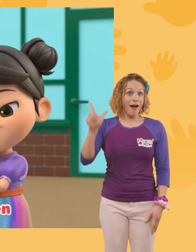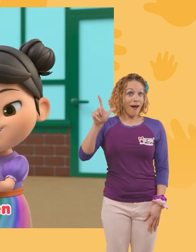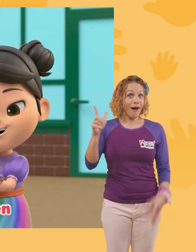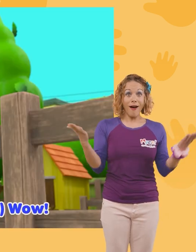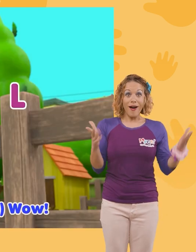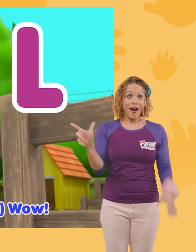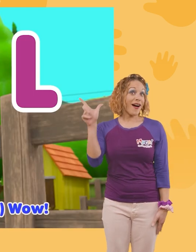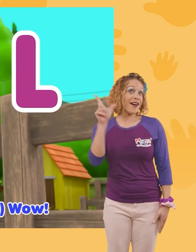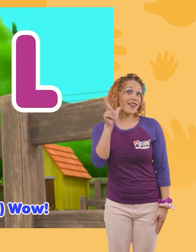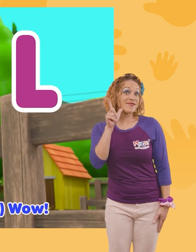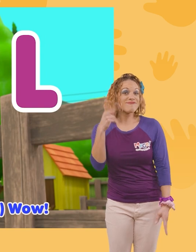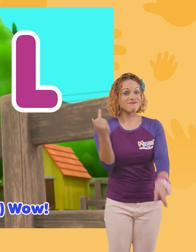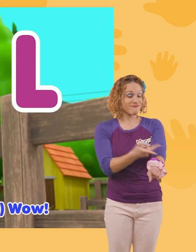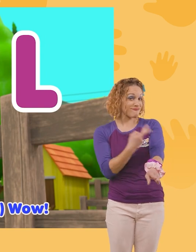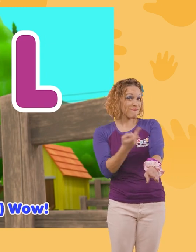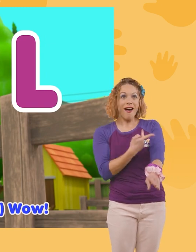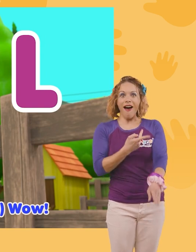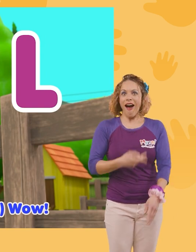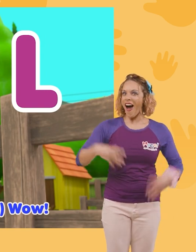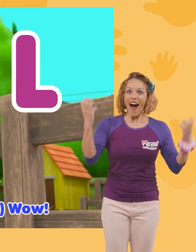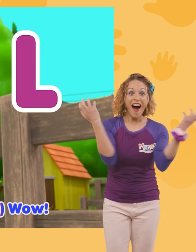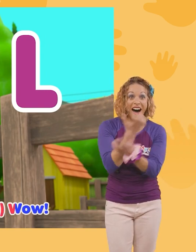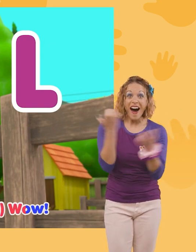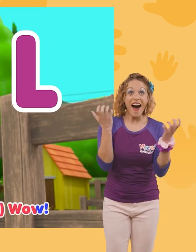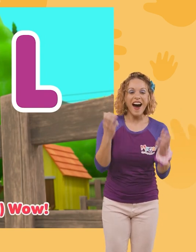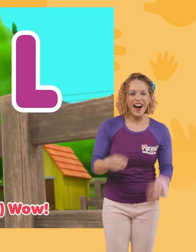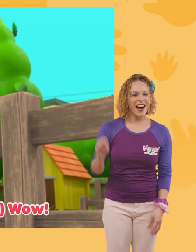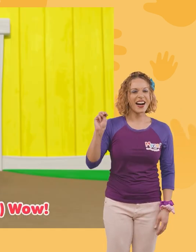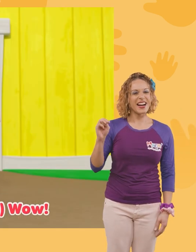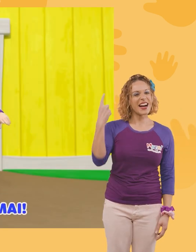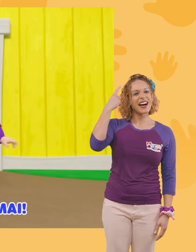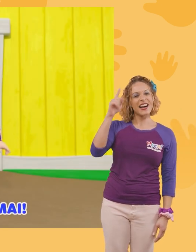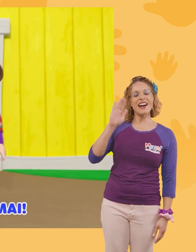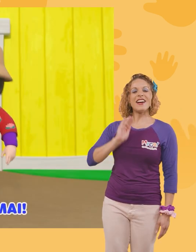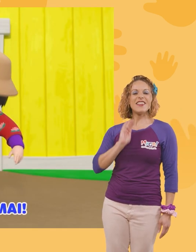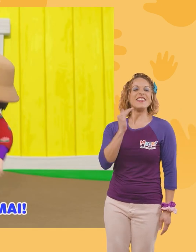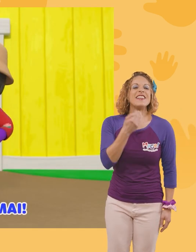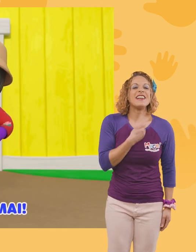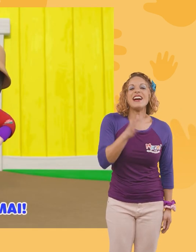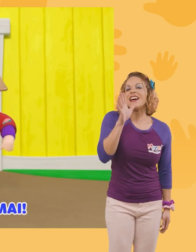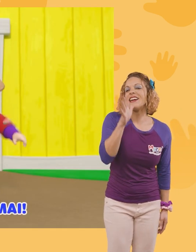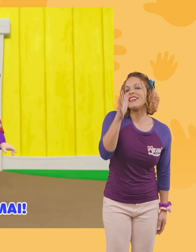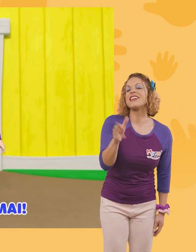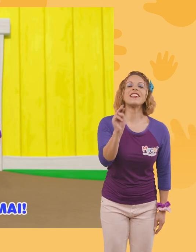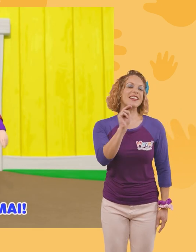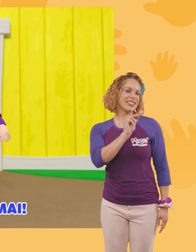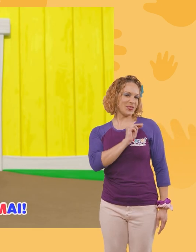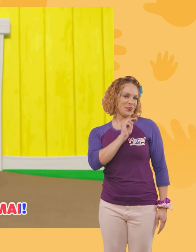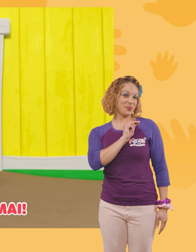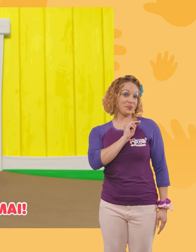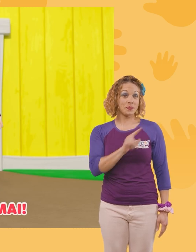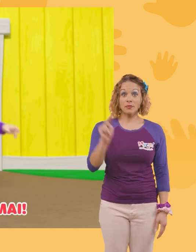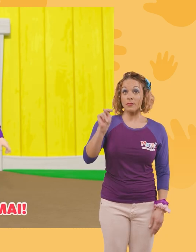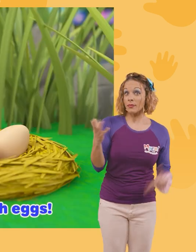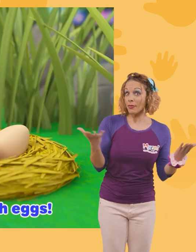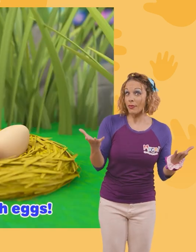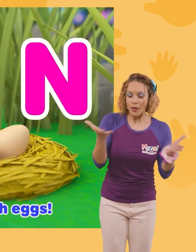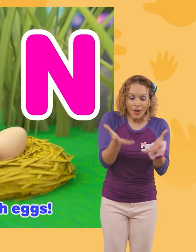Meow. L is Letty the lamb. Wow. M is for our Grandma